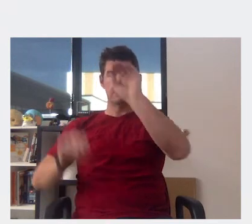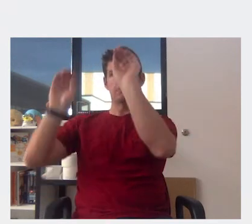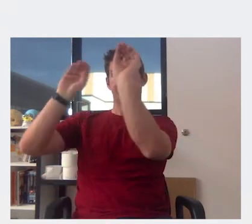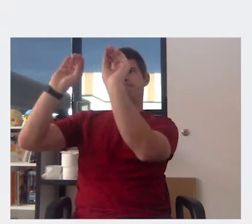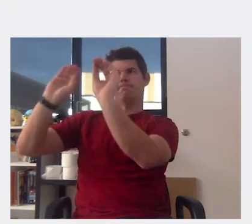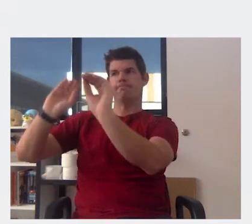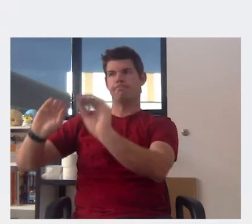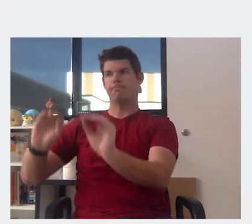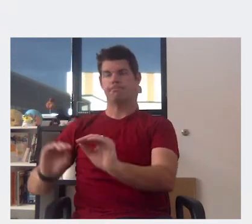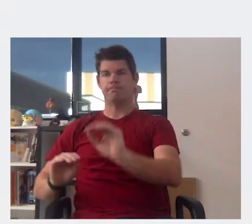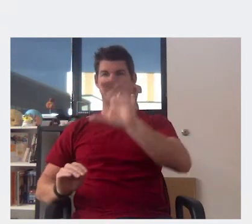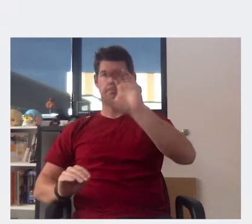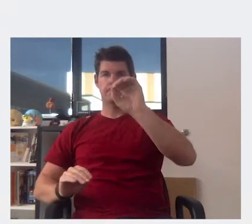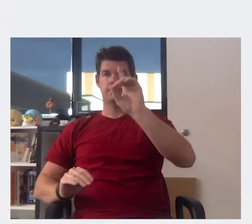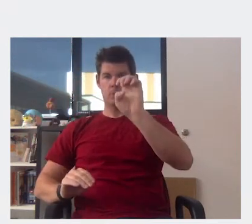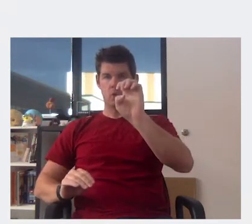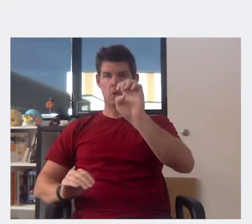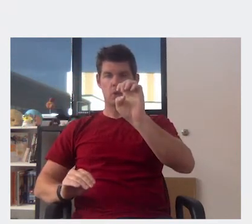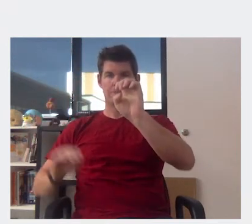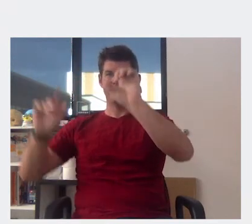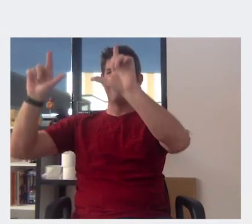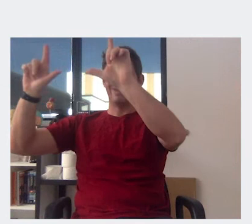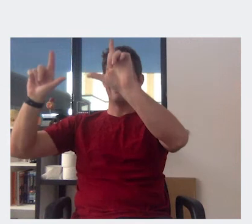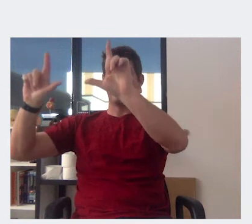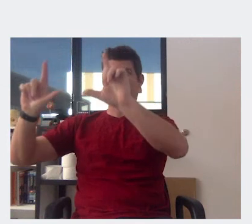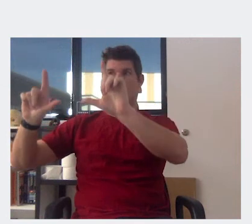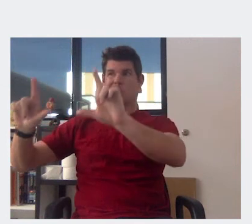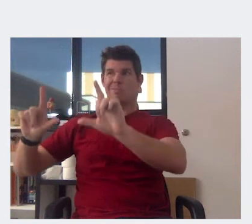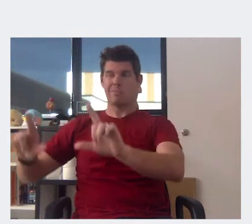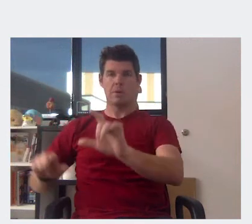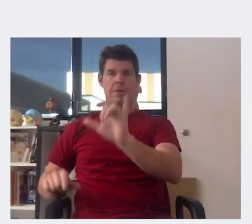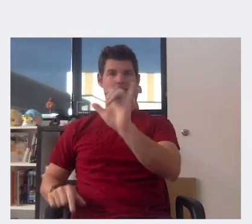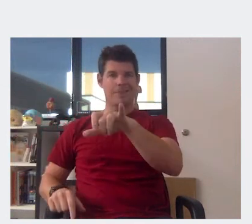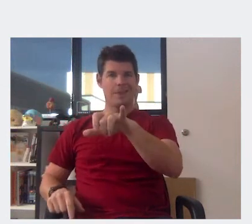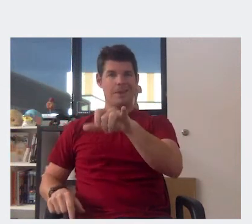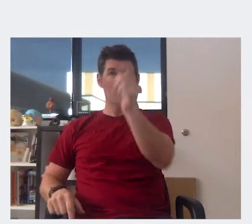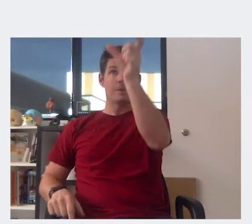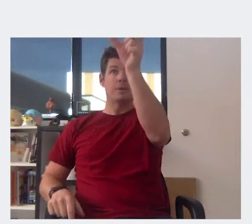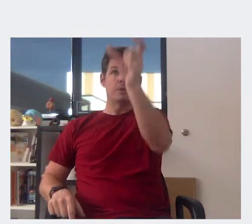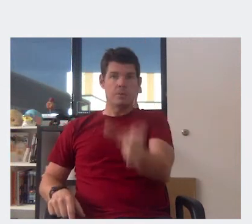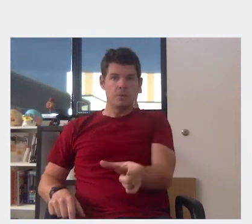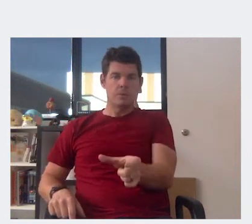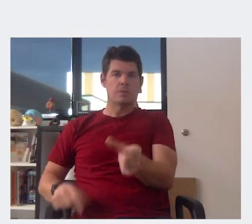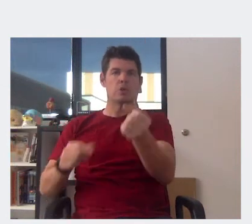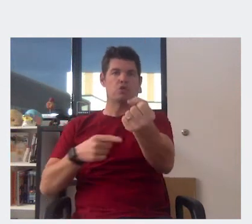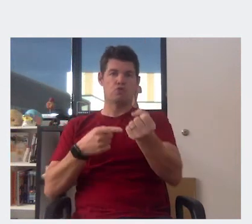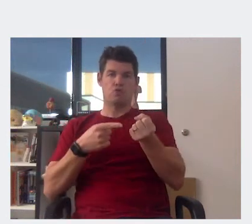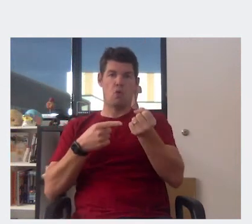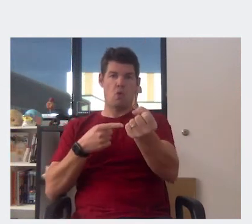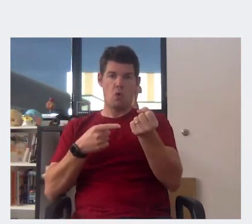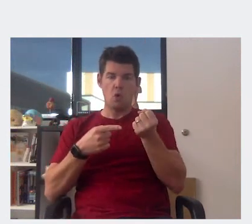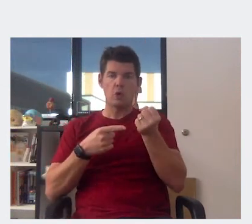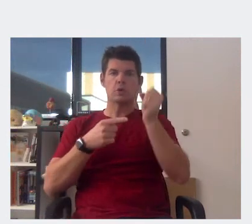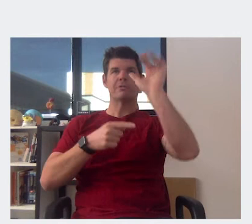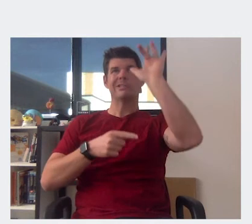blocks. And we'll be picking from these drawers or these categories in the middle. And the ones that I